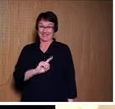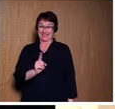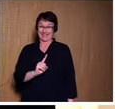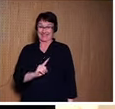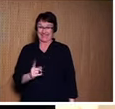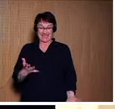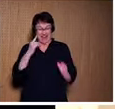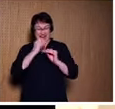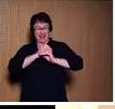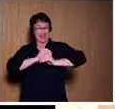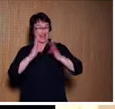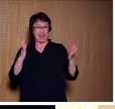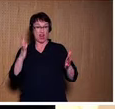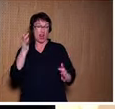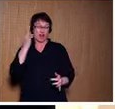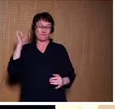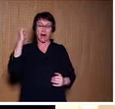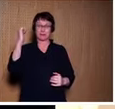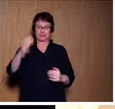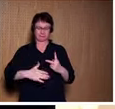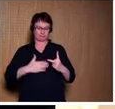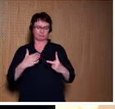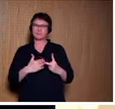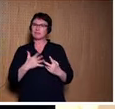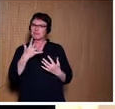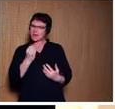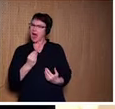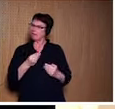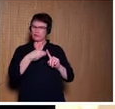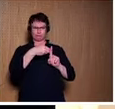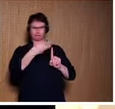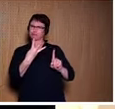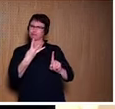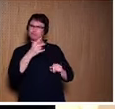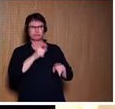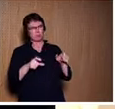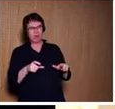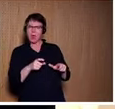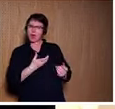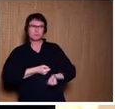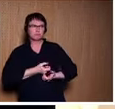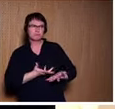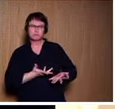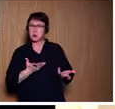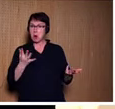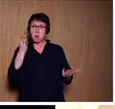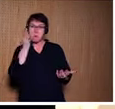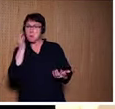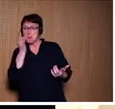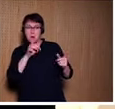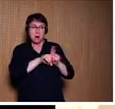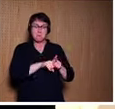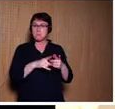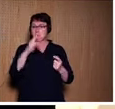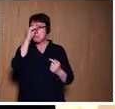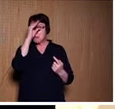that feminism, queer desires, and expressions have been a part of societies around